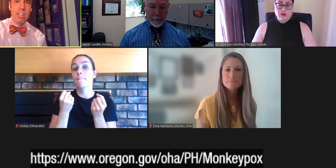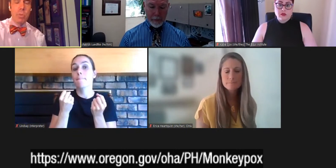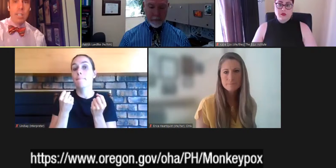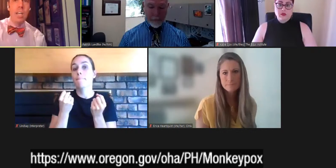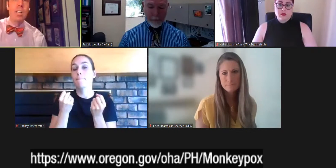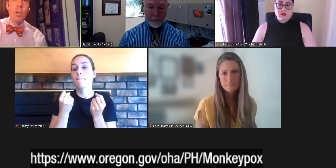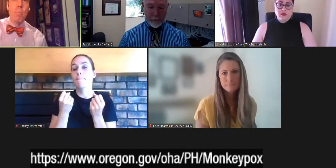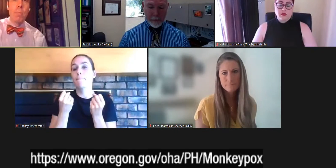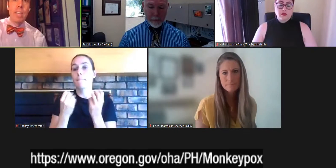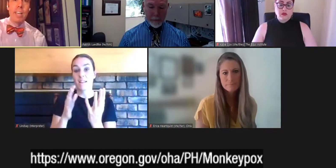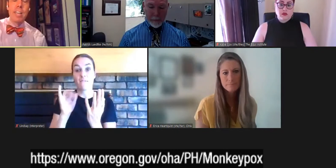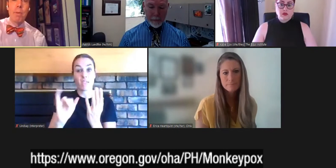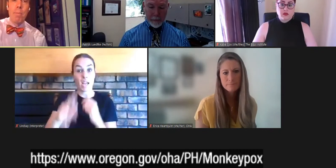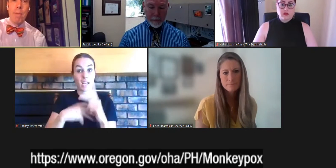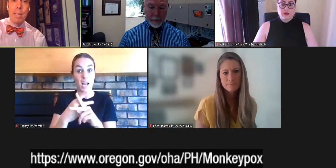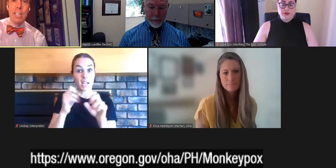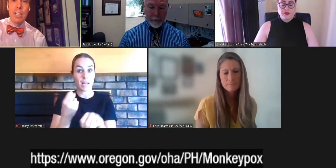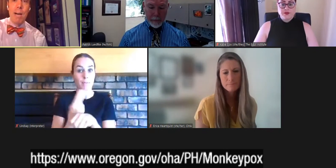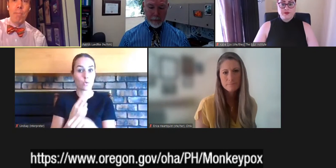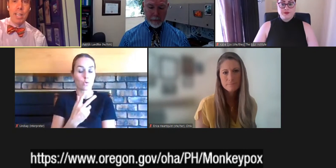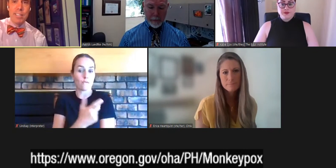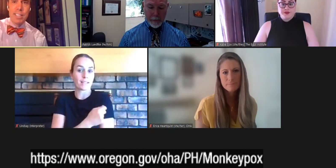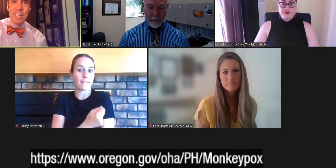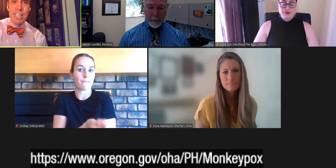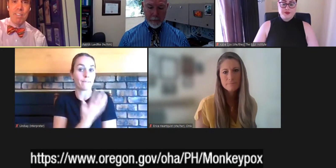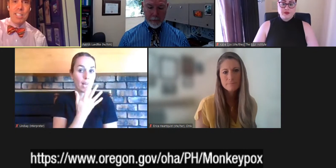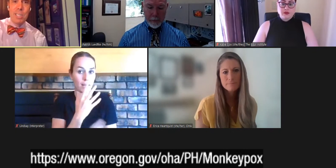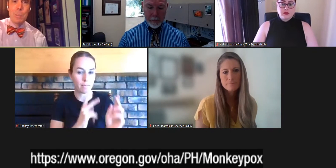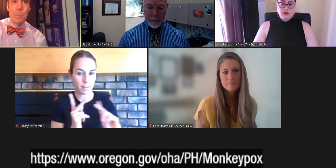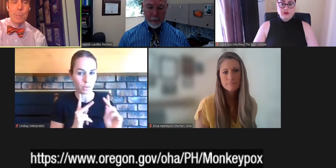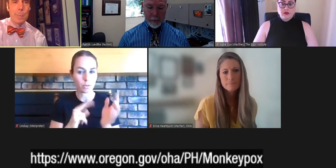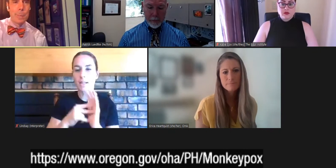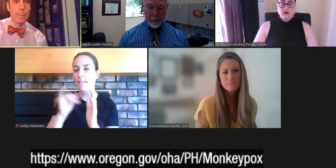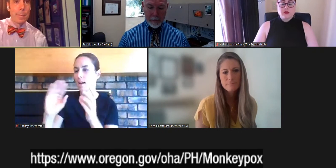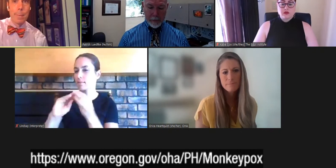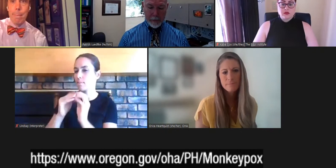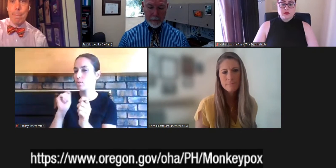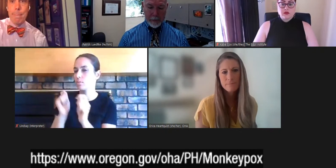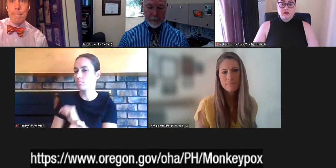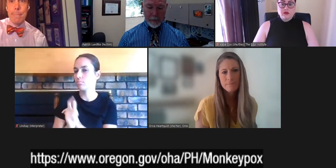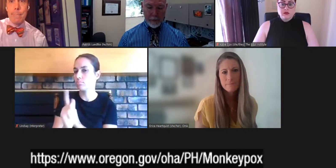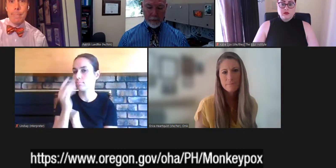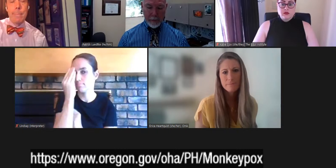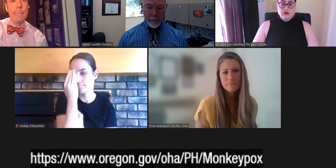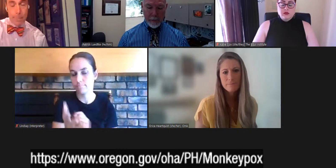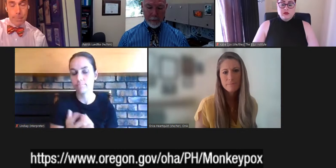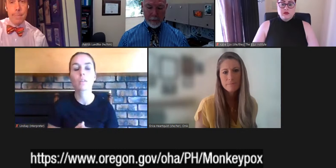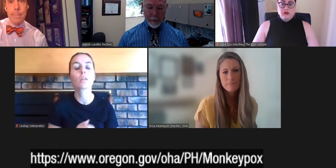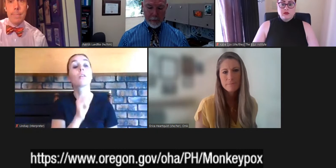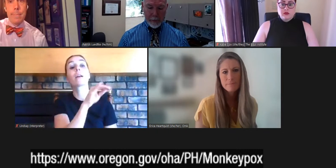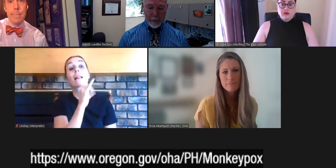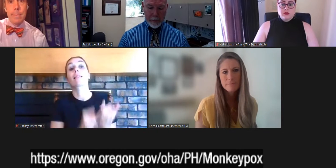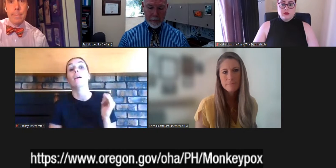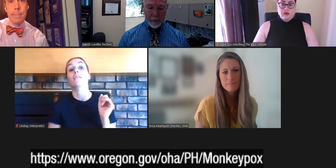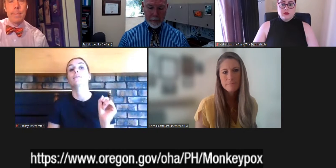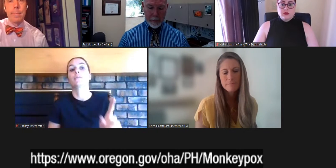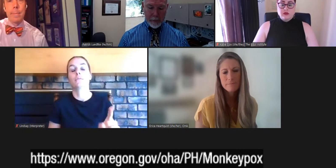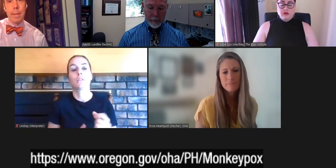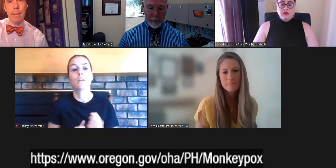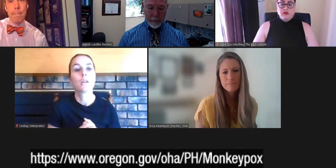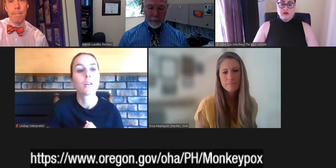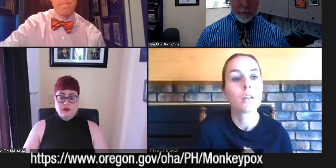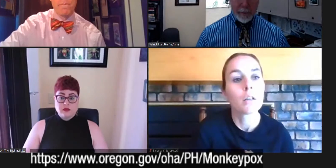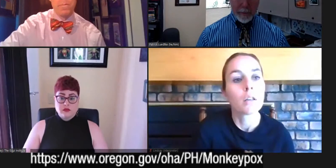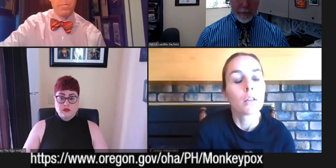5 individuals. So that number may be a little complex in giving it to you. Okay, and last question. So does the